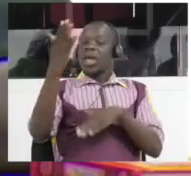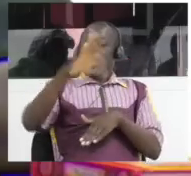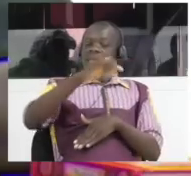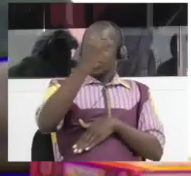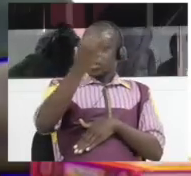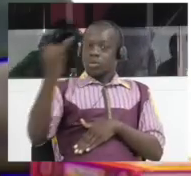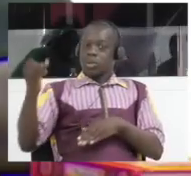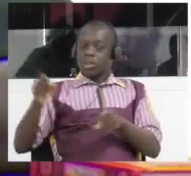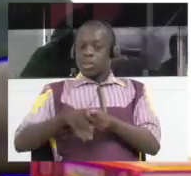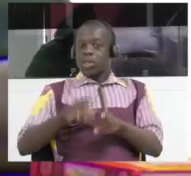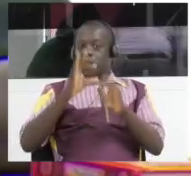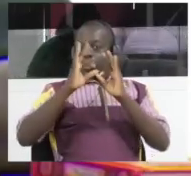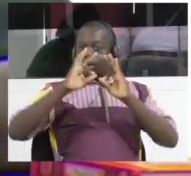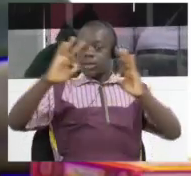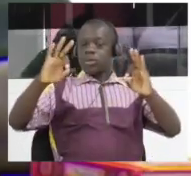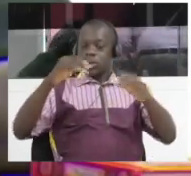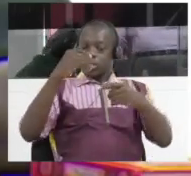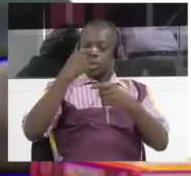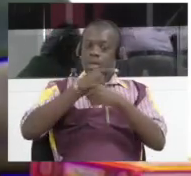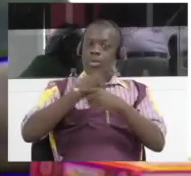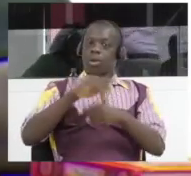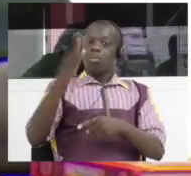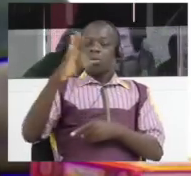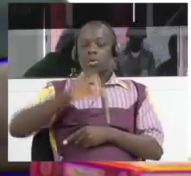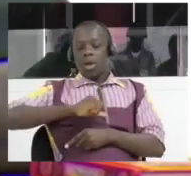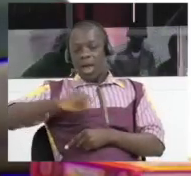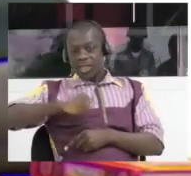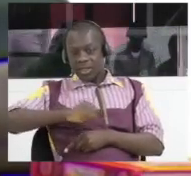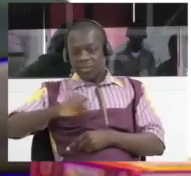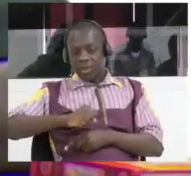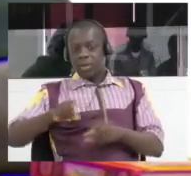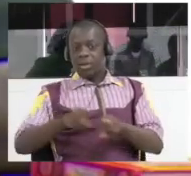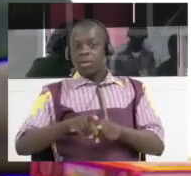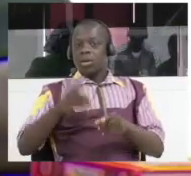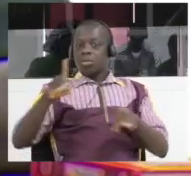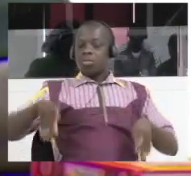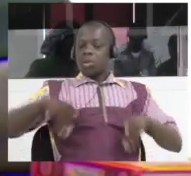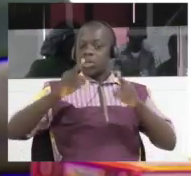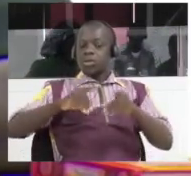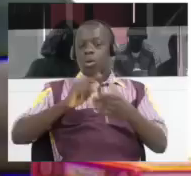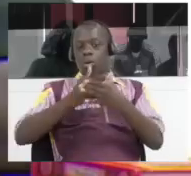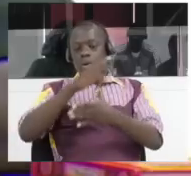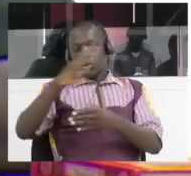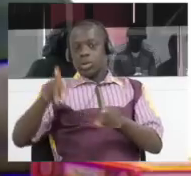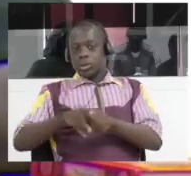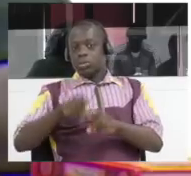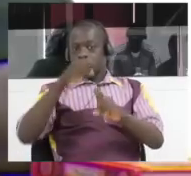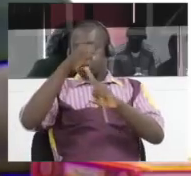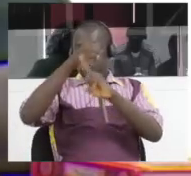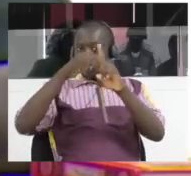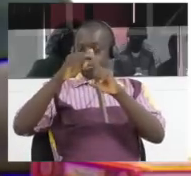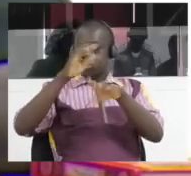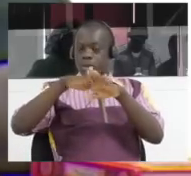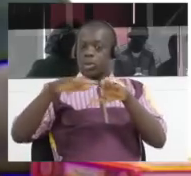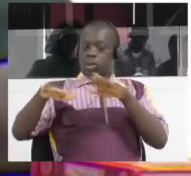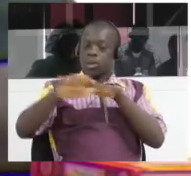that in the interest of the country, you know, whether you actively participated or not, the situation on the ground was such